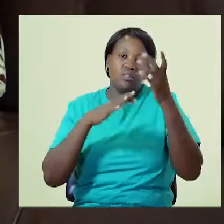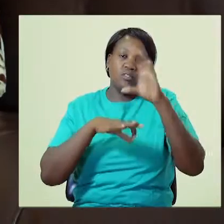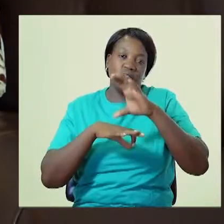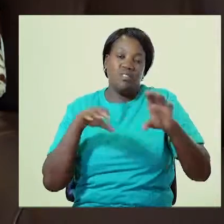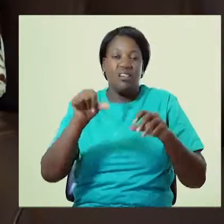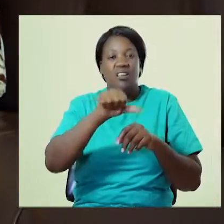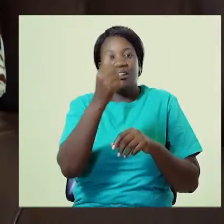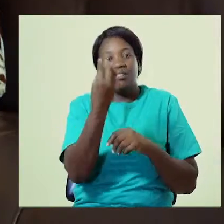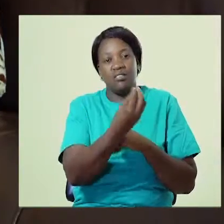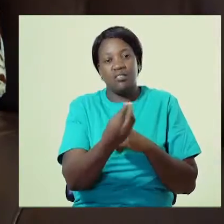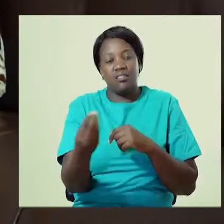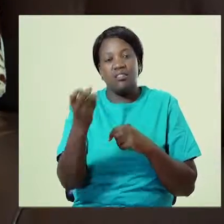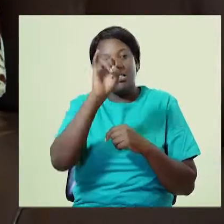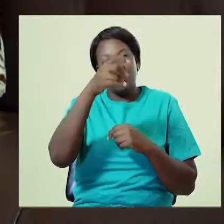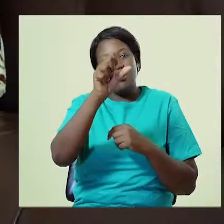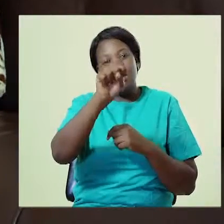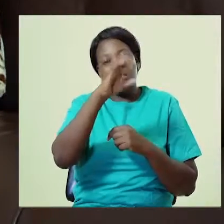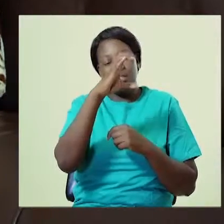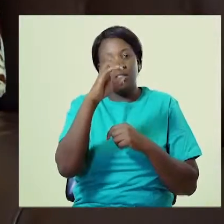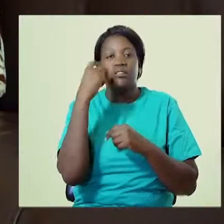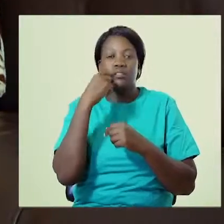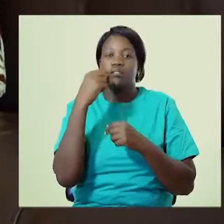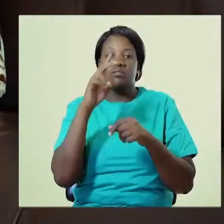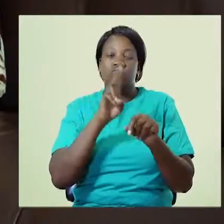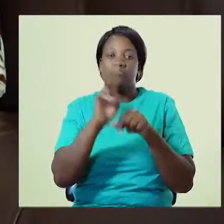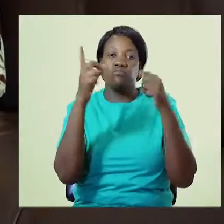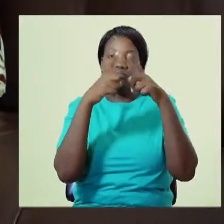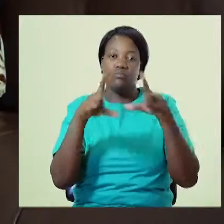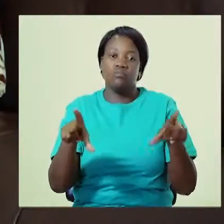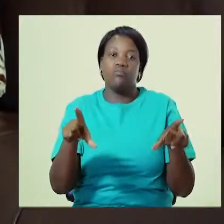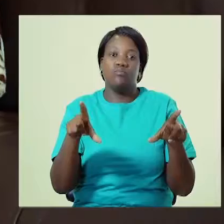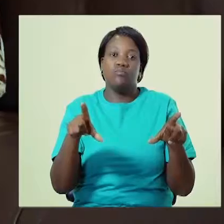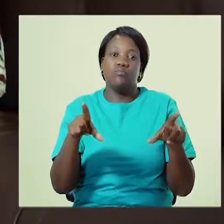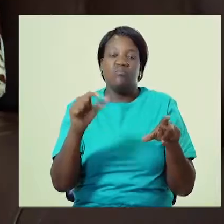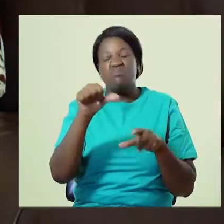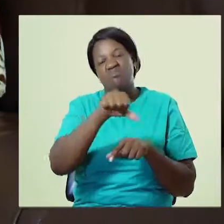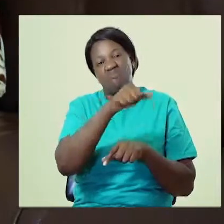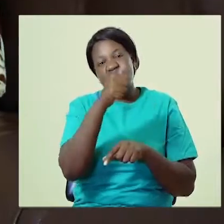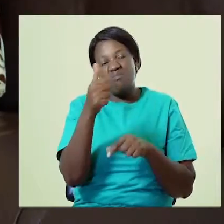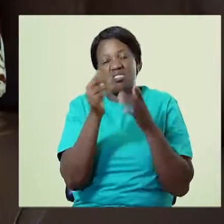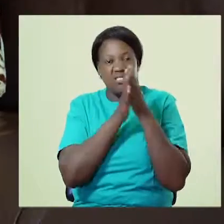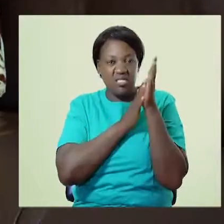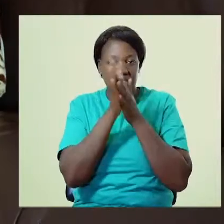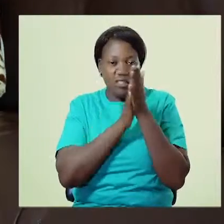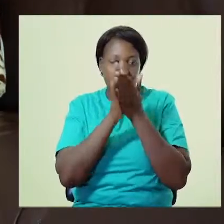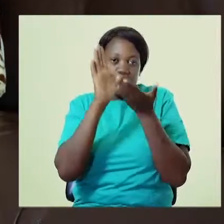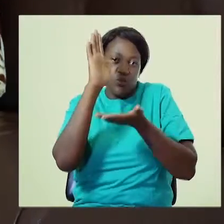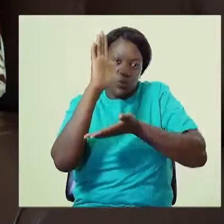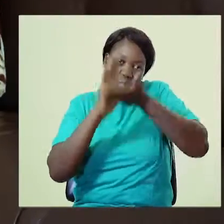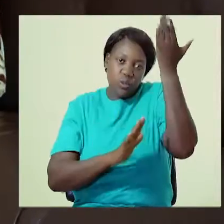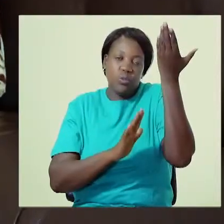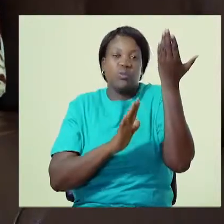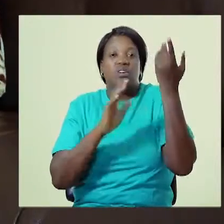other learners enrolled for JSC English as a second language, as well as others who are interested in improving their